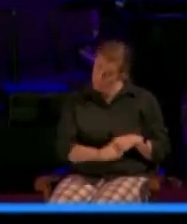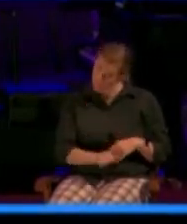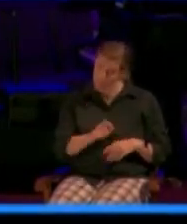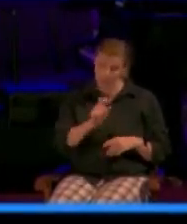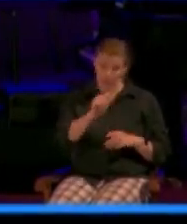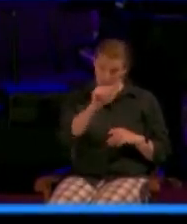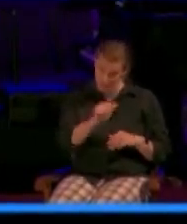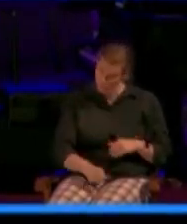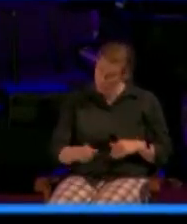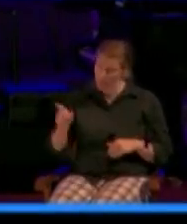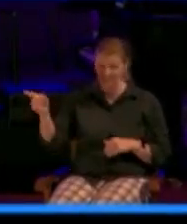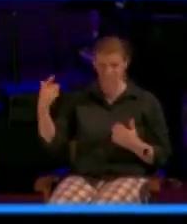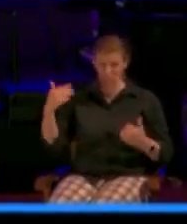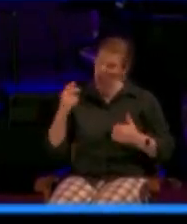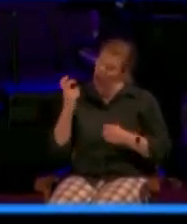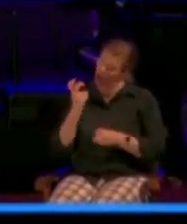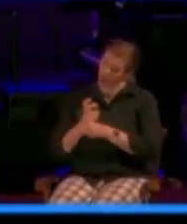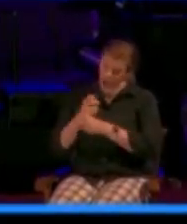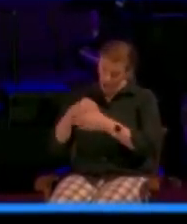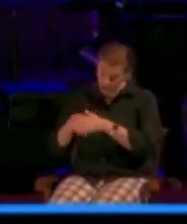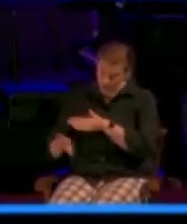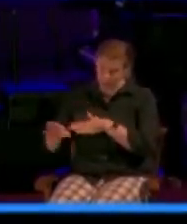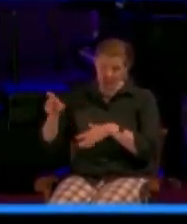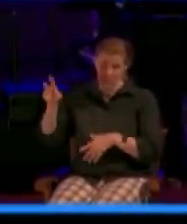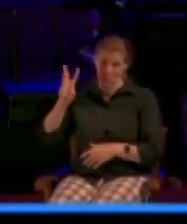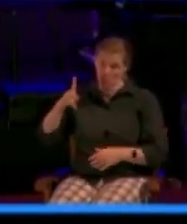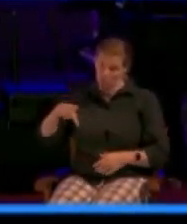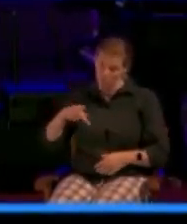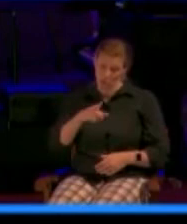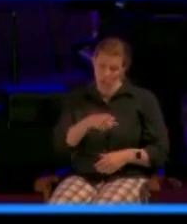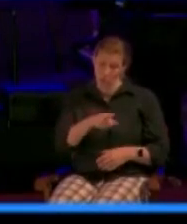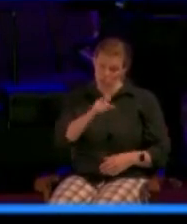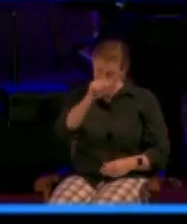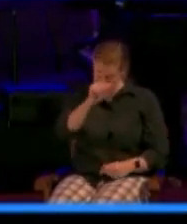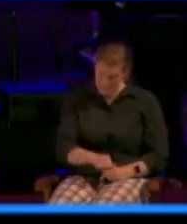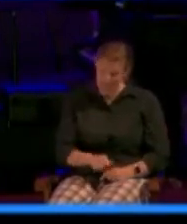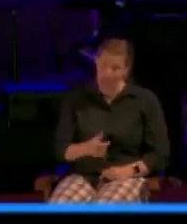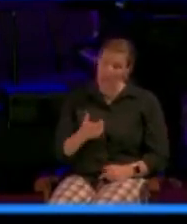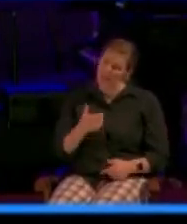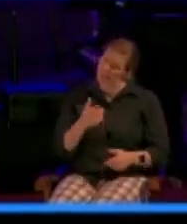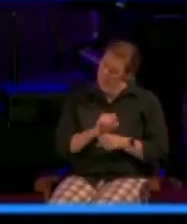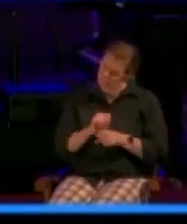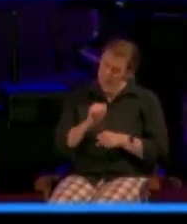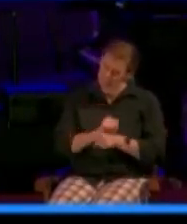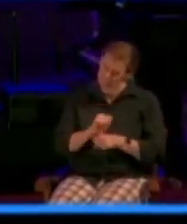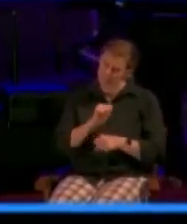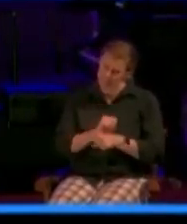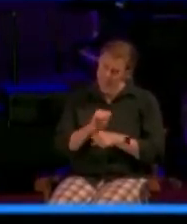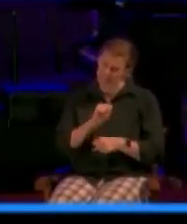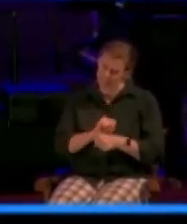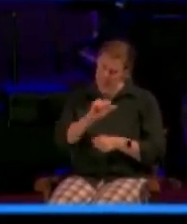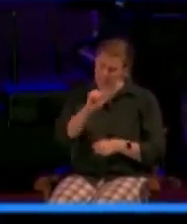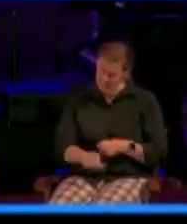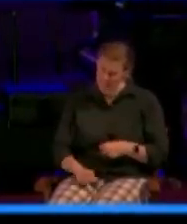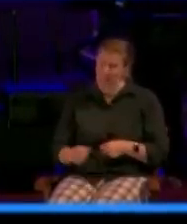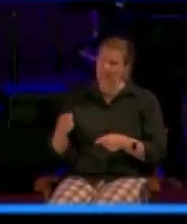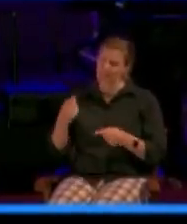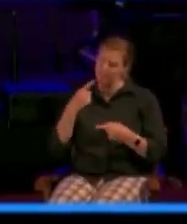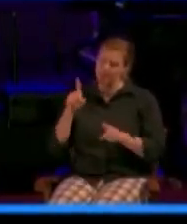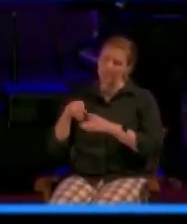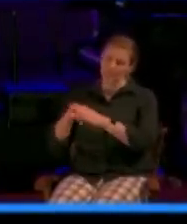saved. And he told me about Jesus, and I already knew everything he told me about Jesus. I didn't understand. It didn't register with me. It didn't click.